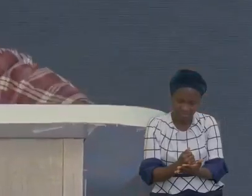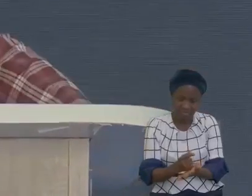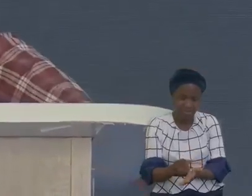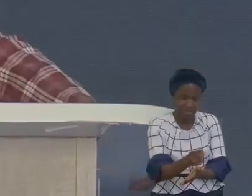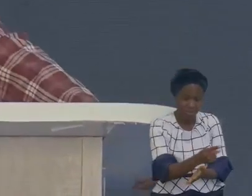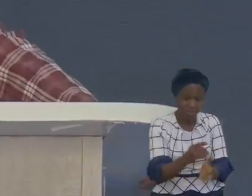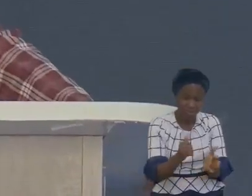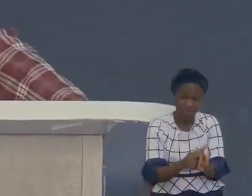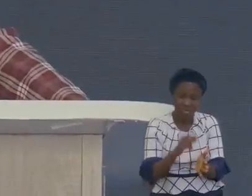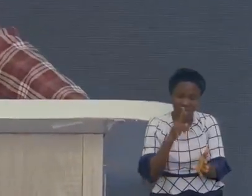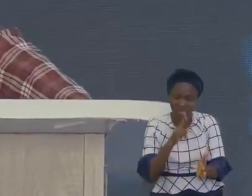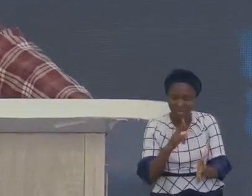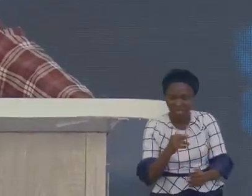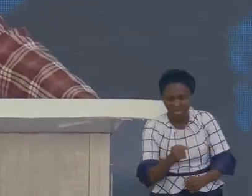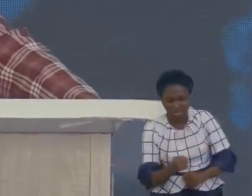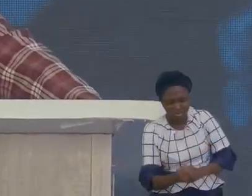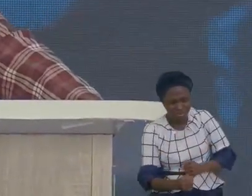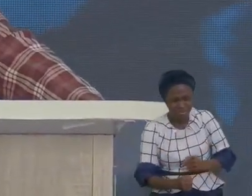living in sin,